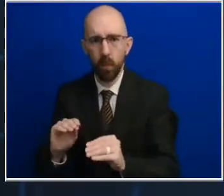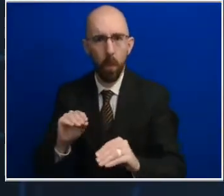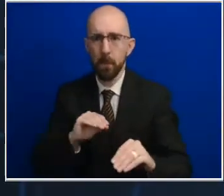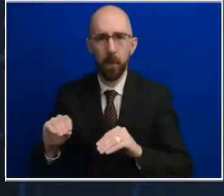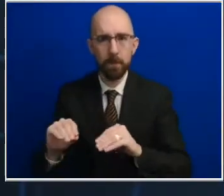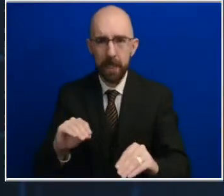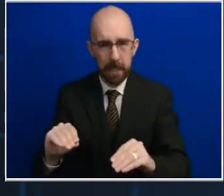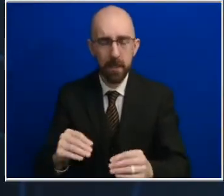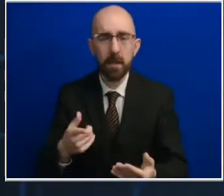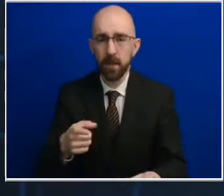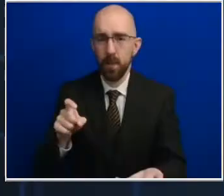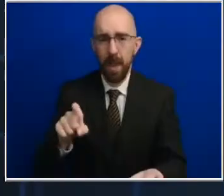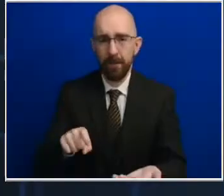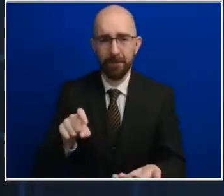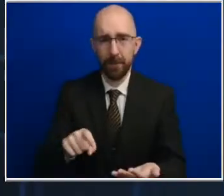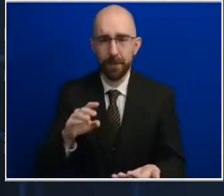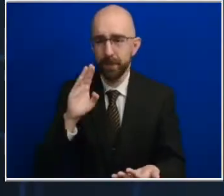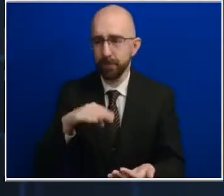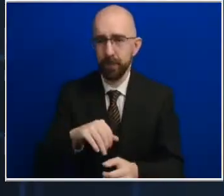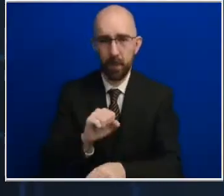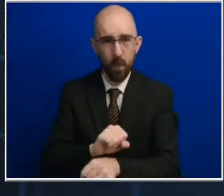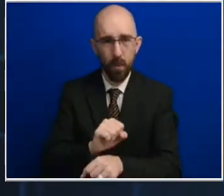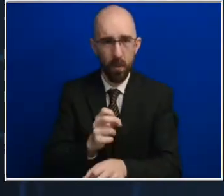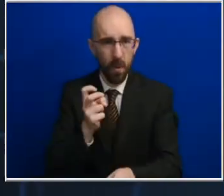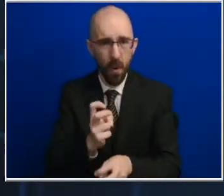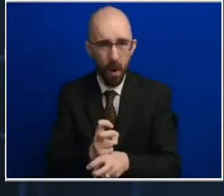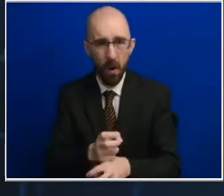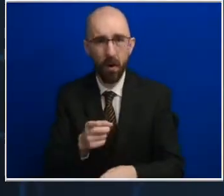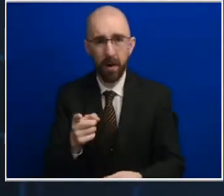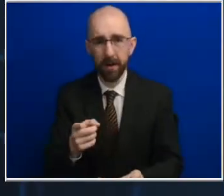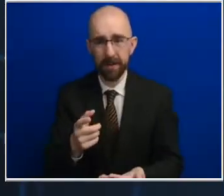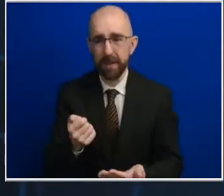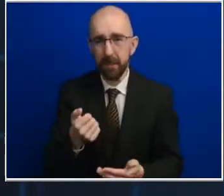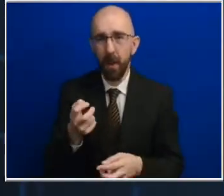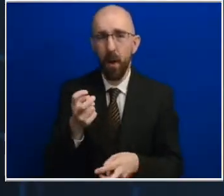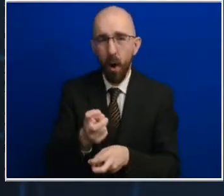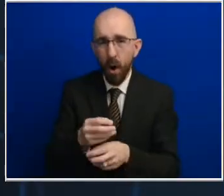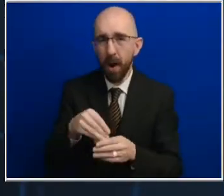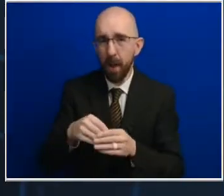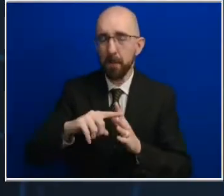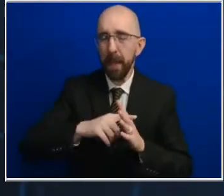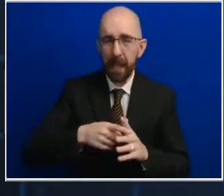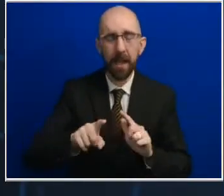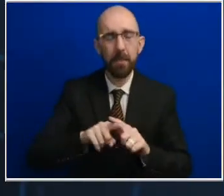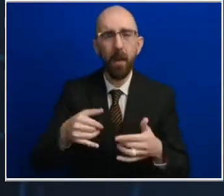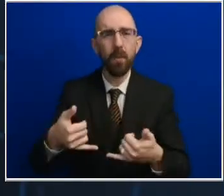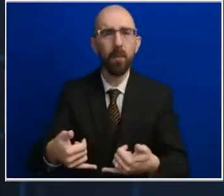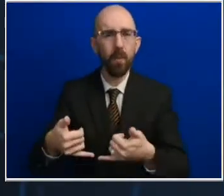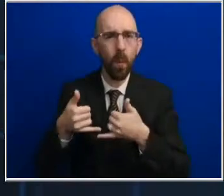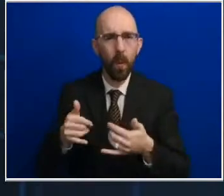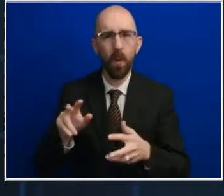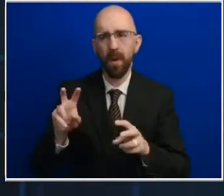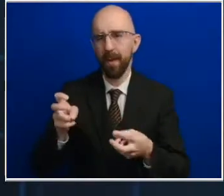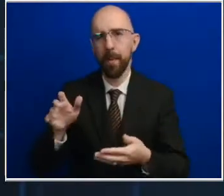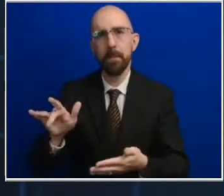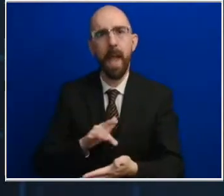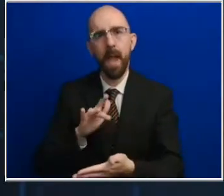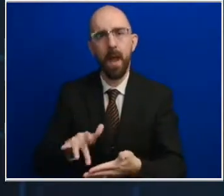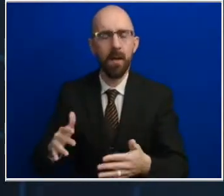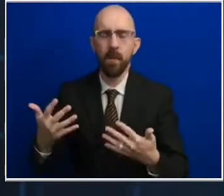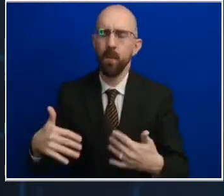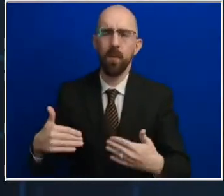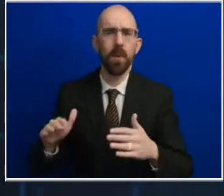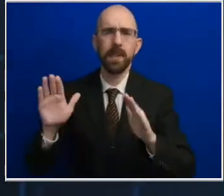to, work hard at it. And it's a bit harder in the beginning, but the reward and the payoff is tremendous.